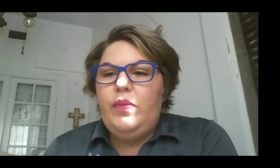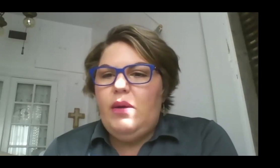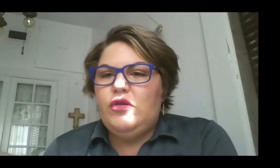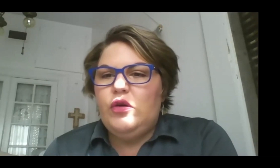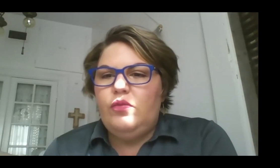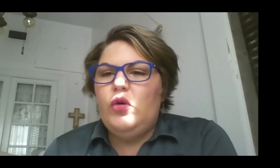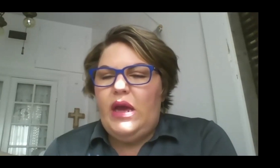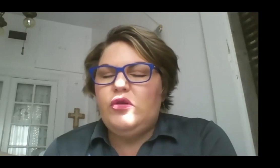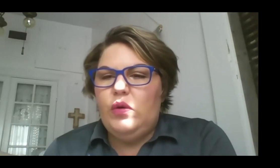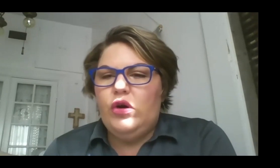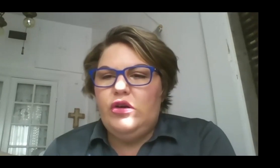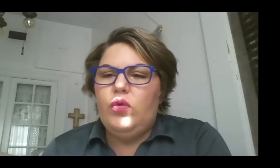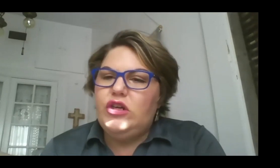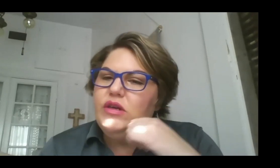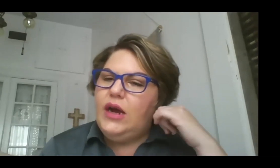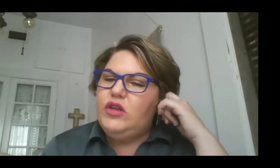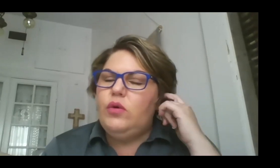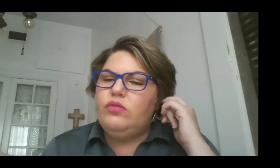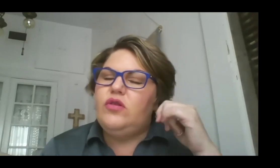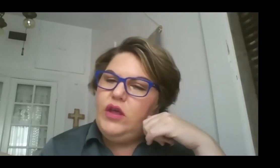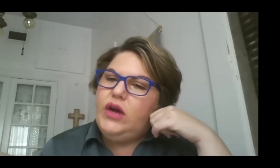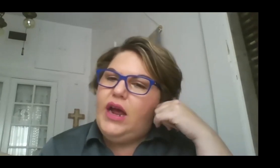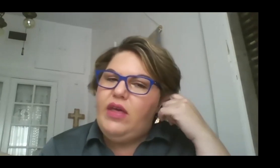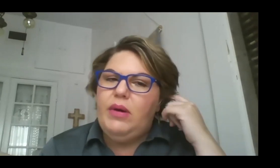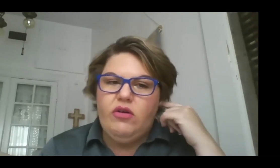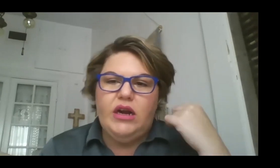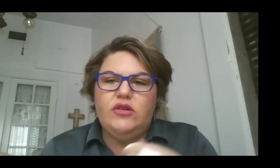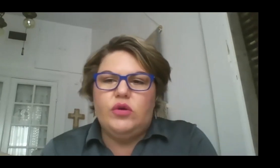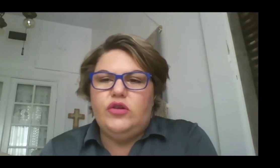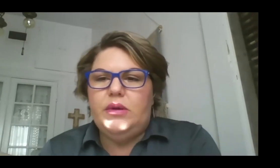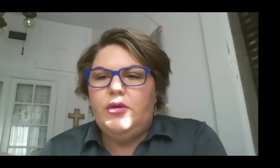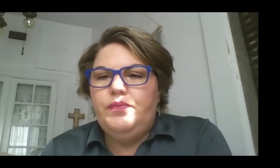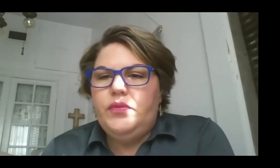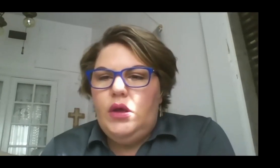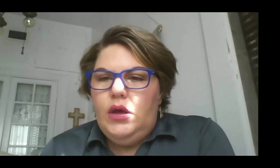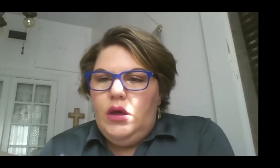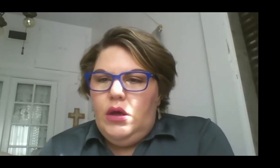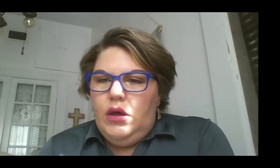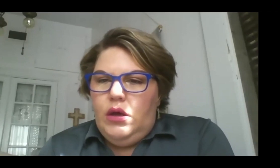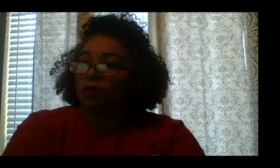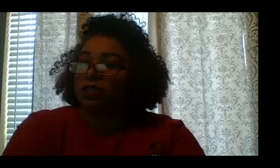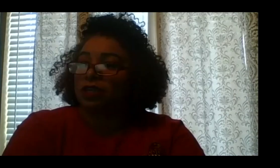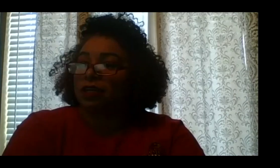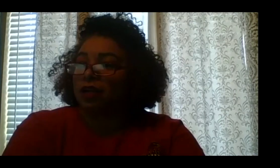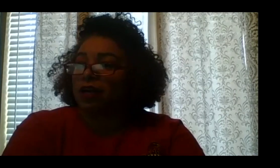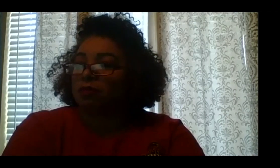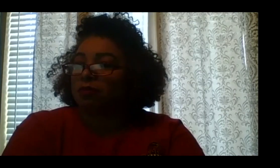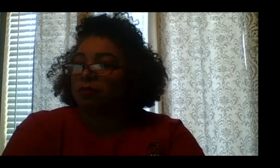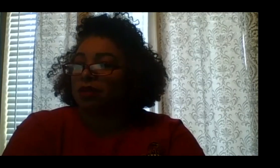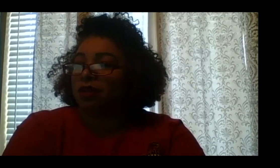be able to award you in time so that you can have that money credited towards your bill. I have a question